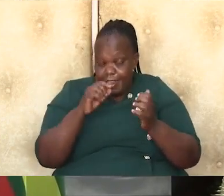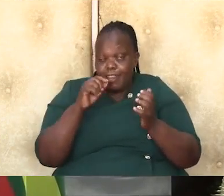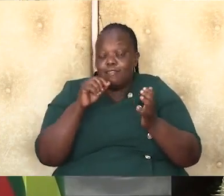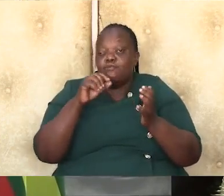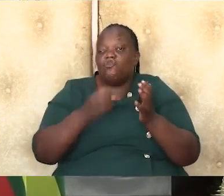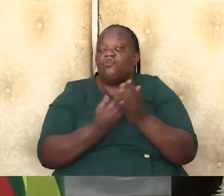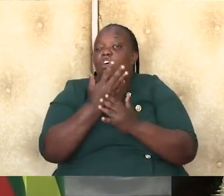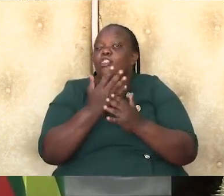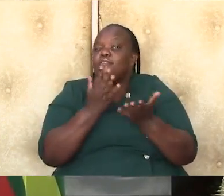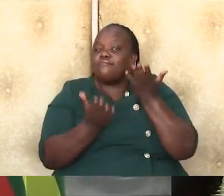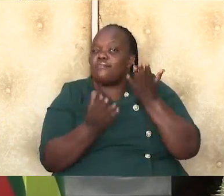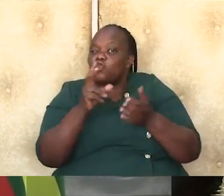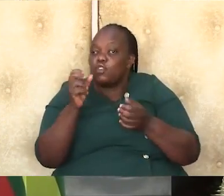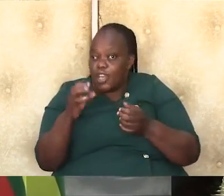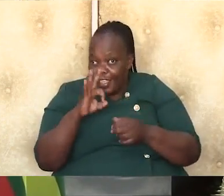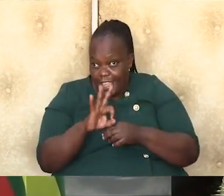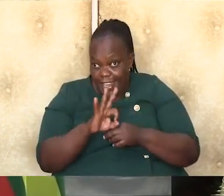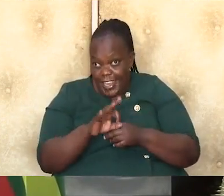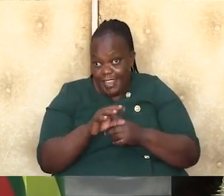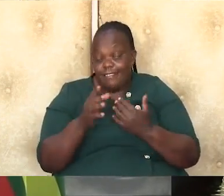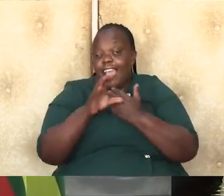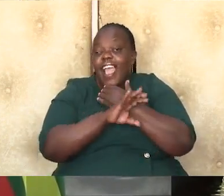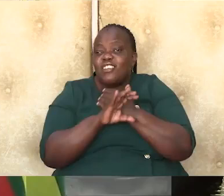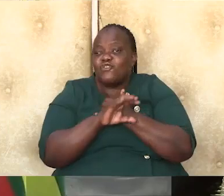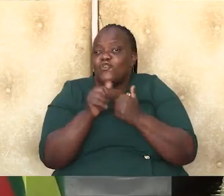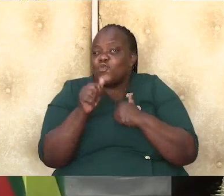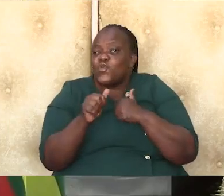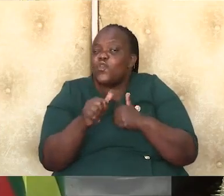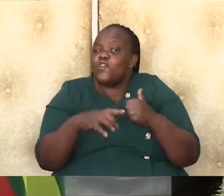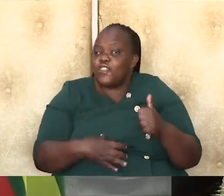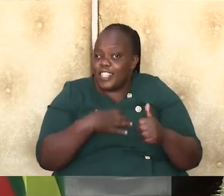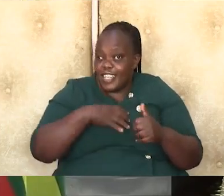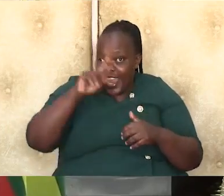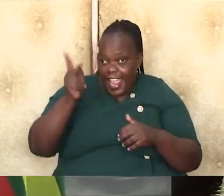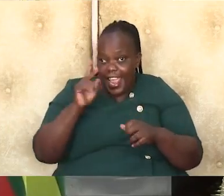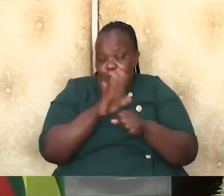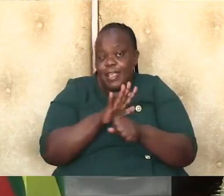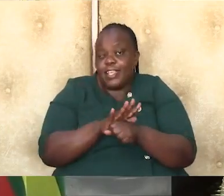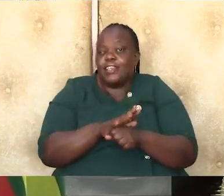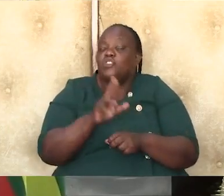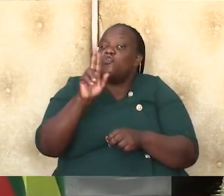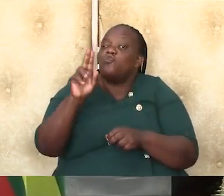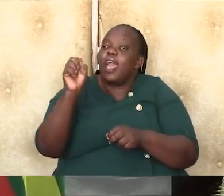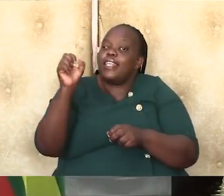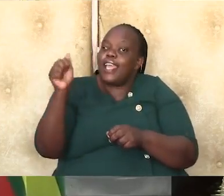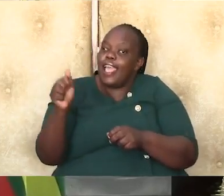19.79% growth compared to 2023. And which are the countries who that are visiting Kenya a lot? We start with the